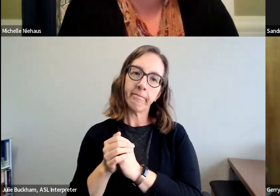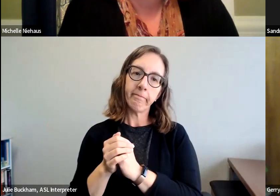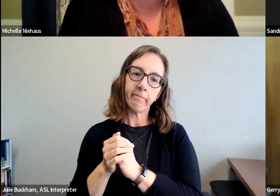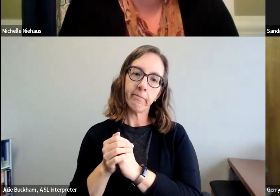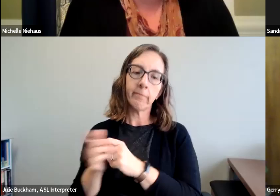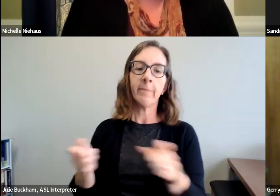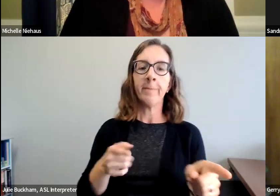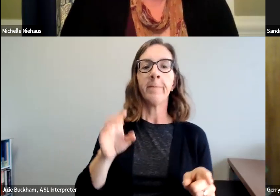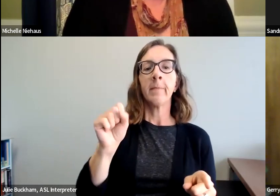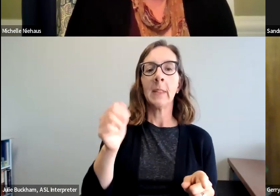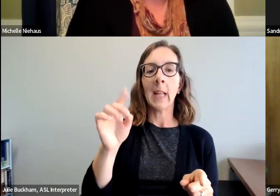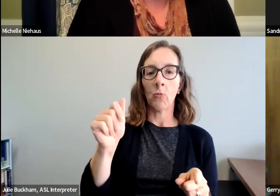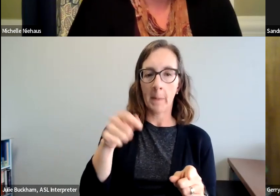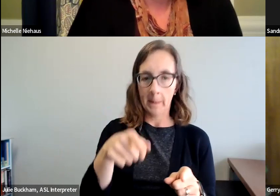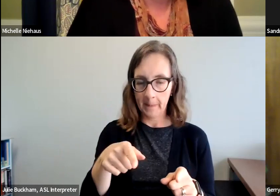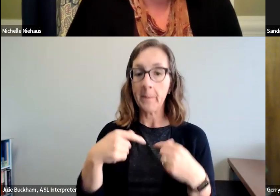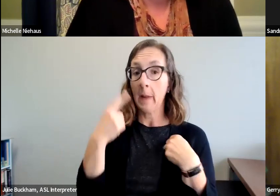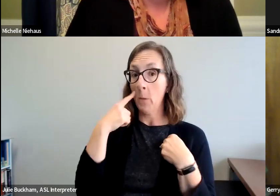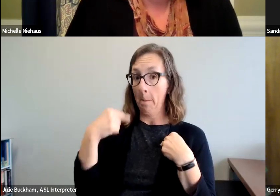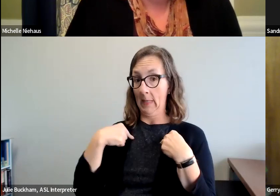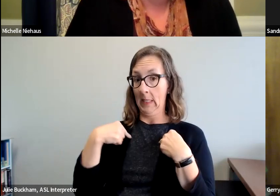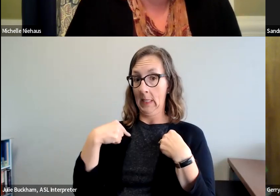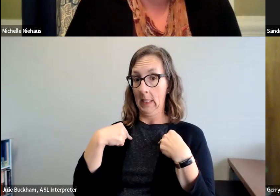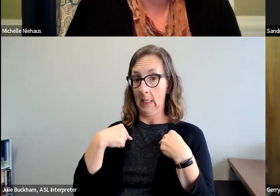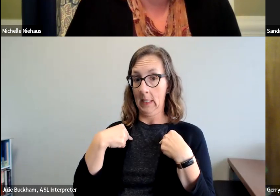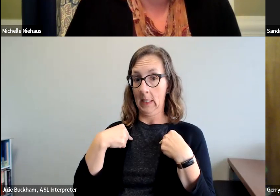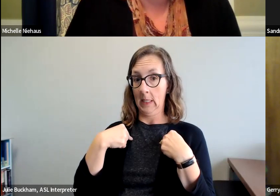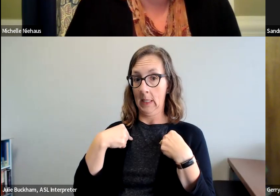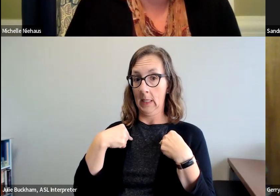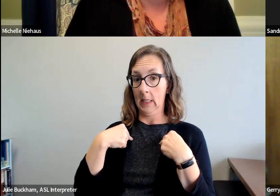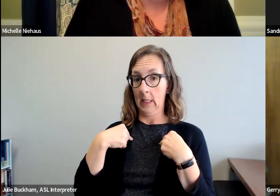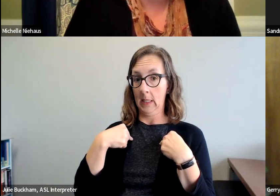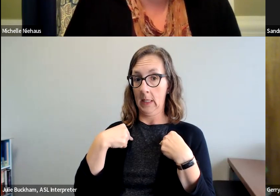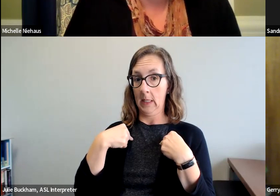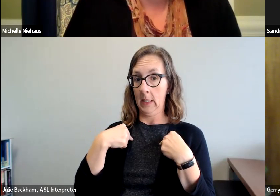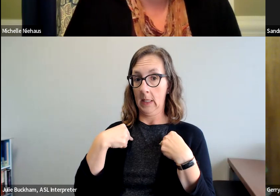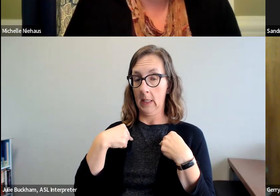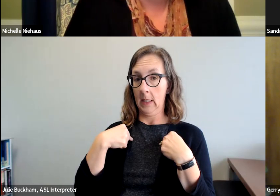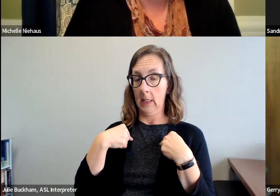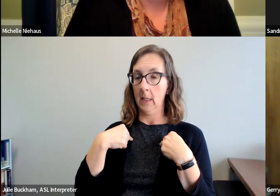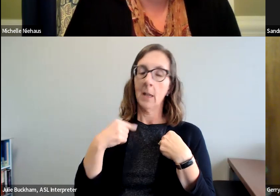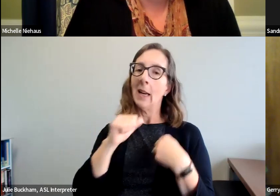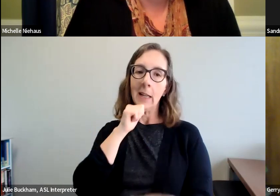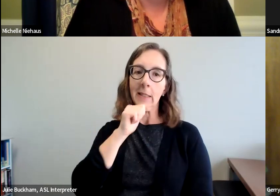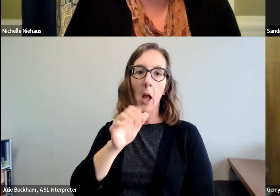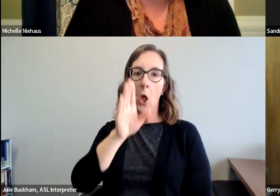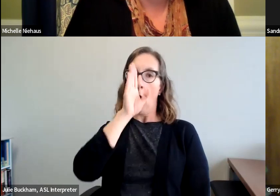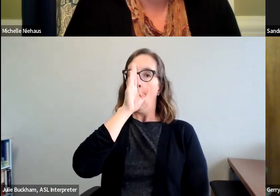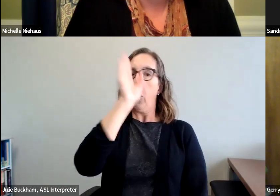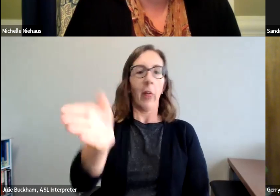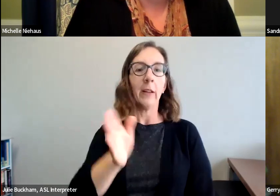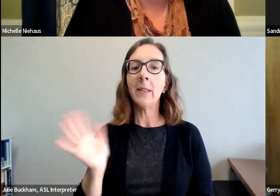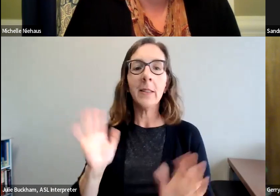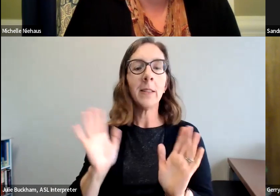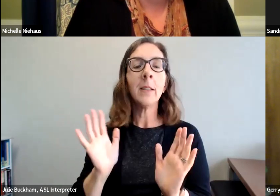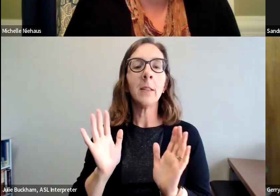I think that for me, it really wasn't blatant. I have